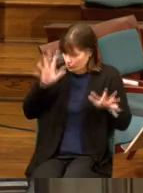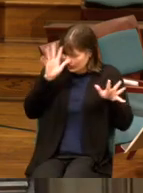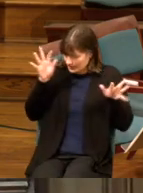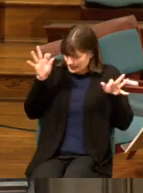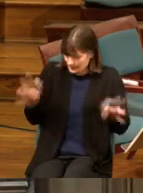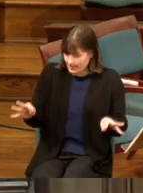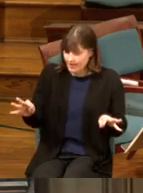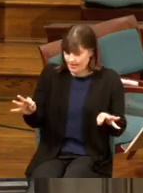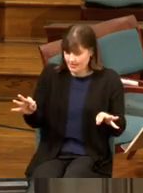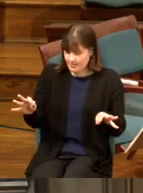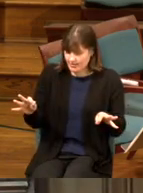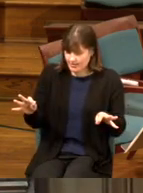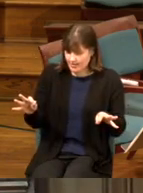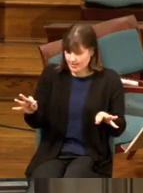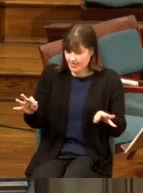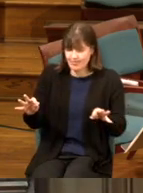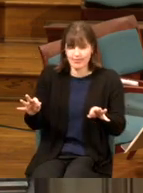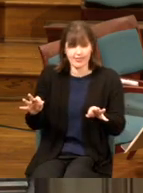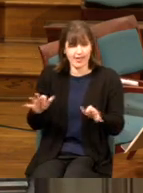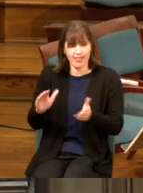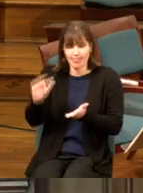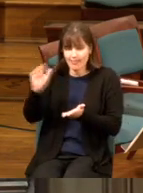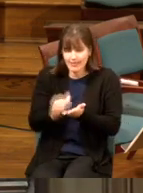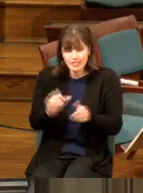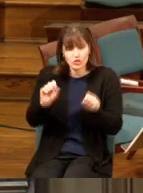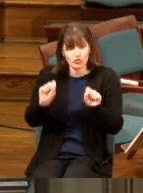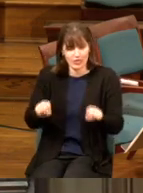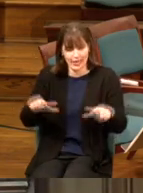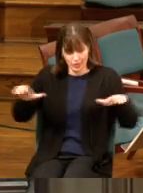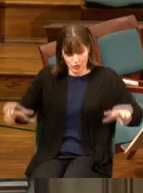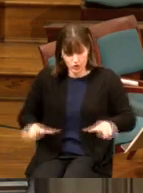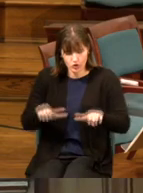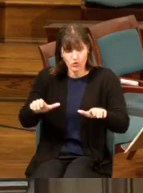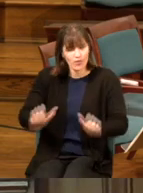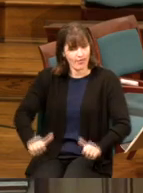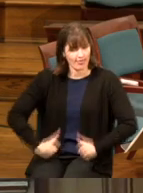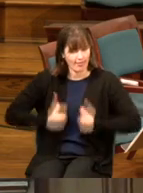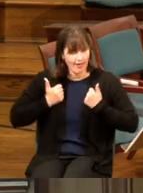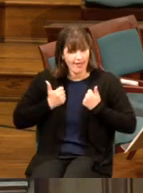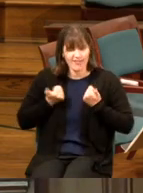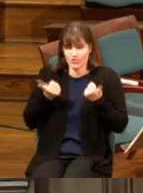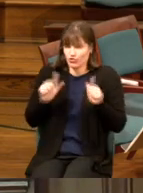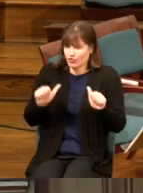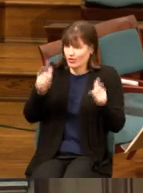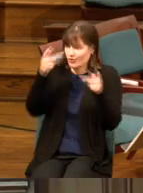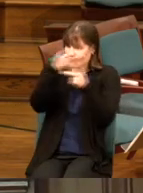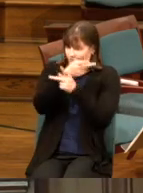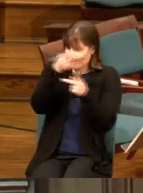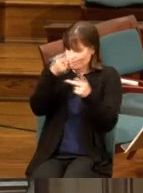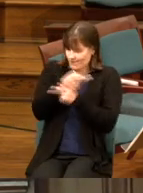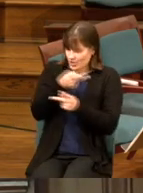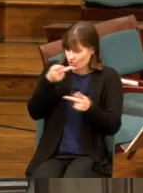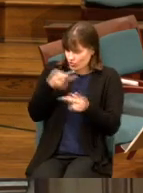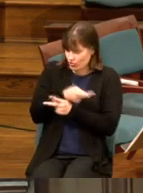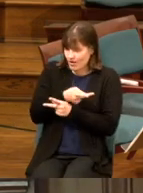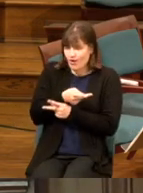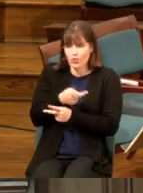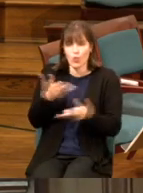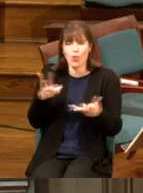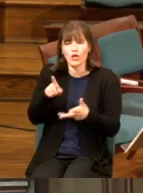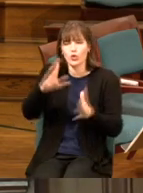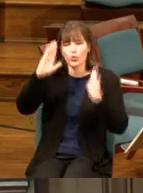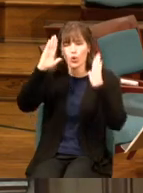very least you can do in life is to figure out what you